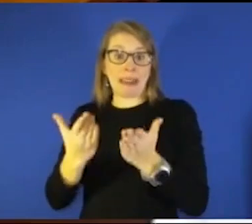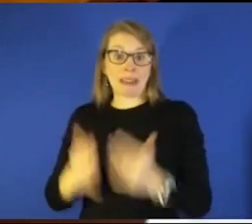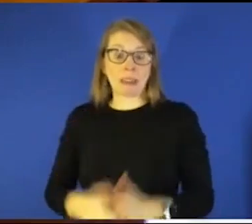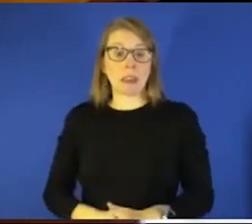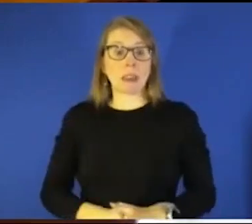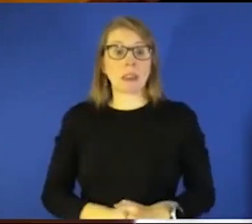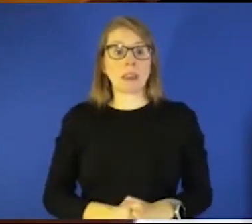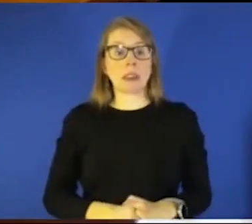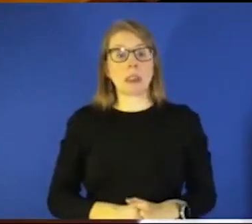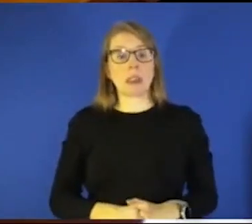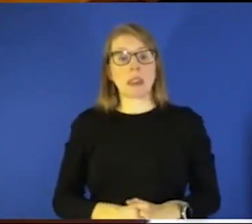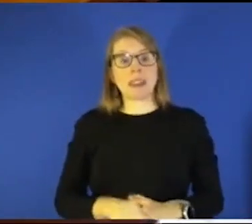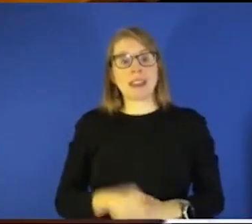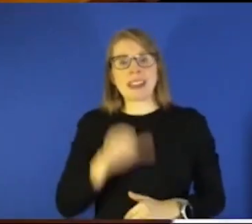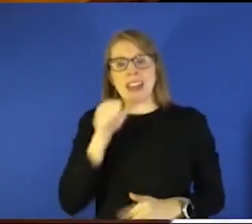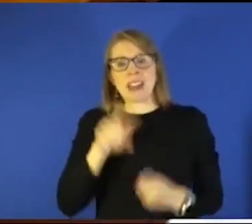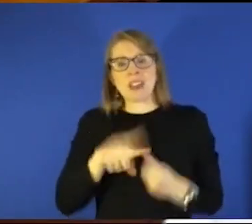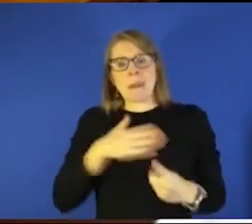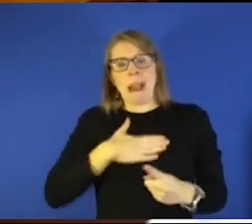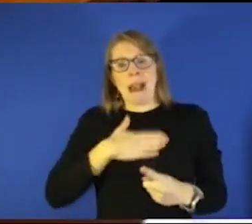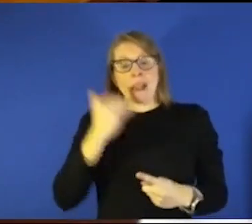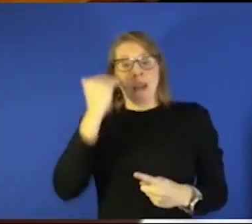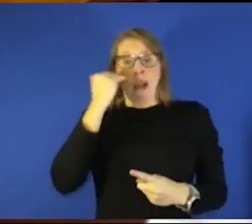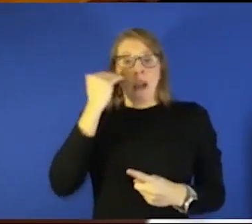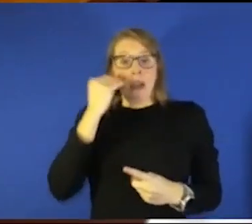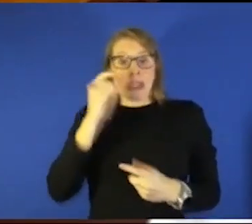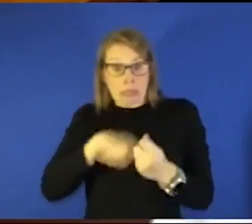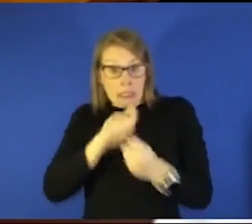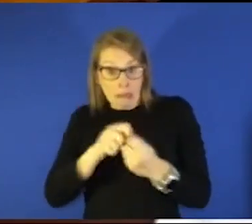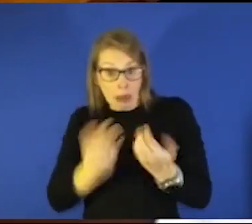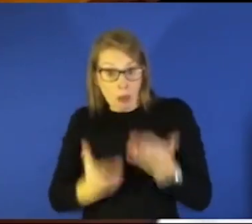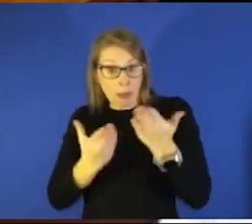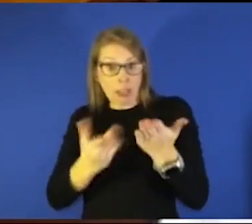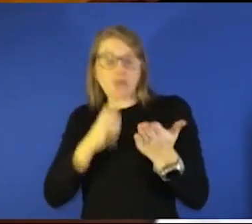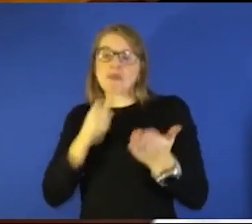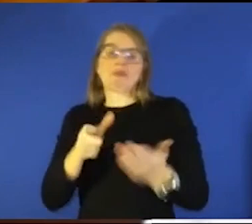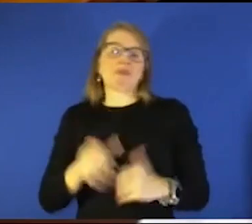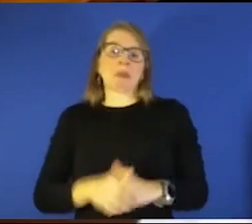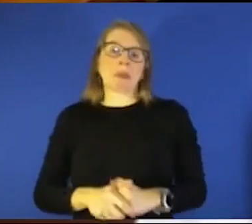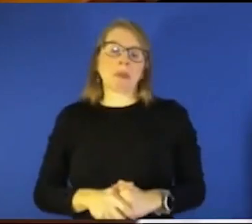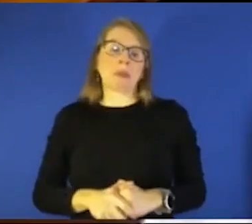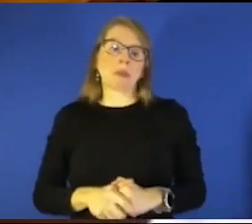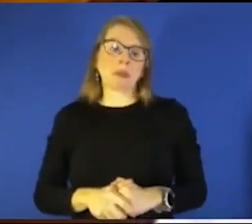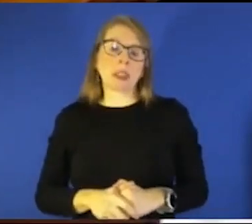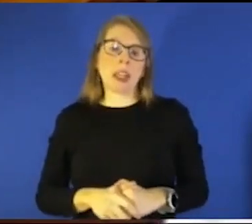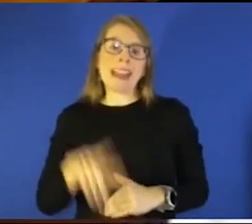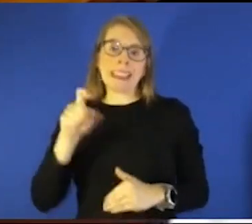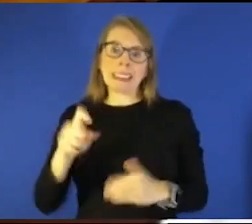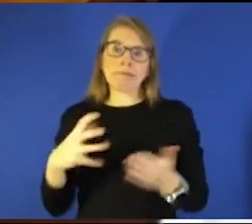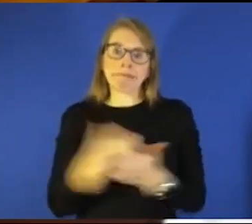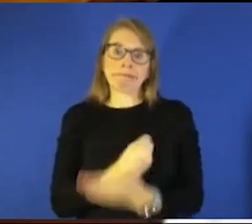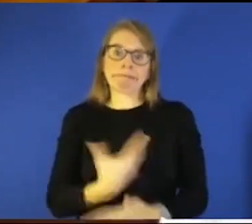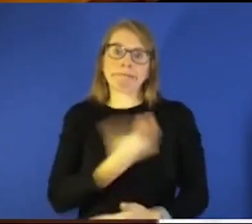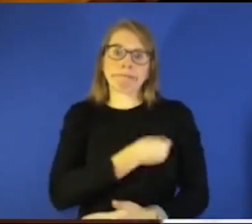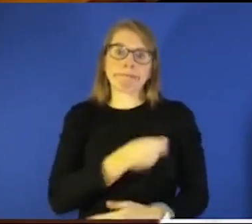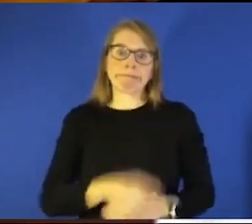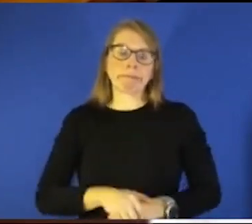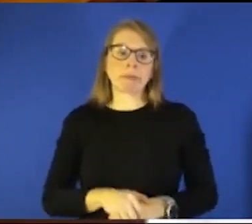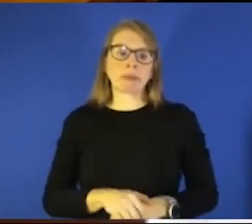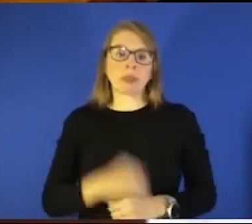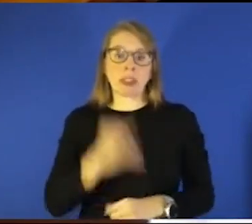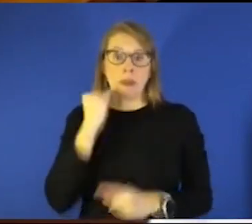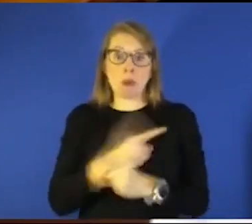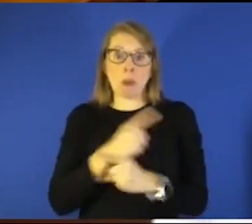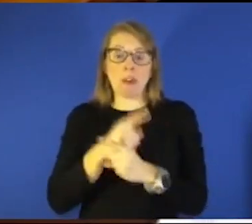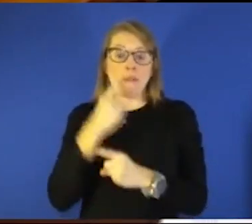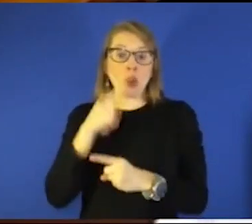Yeah, not to my knowledge. I don't think there's a specific recommendation other than to absolutely get vaccinated. And if it's appropriate for you to